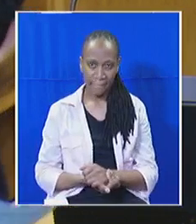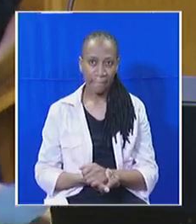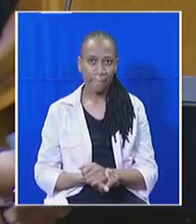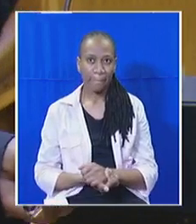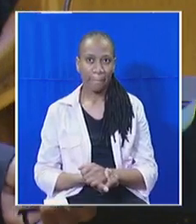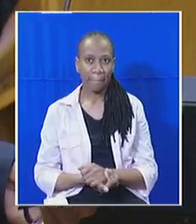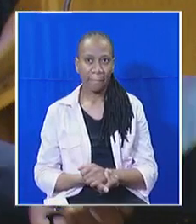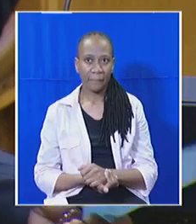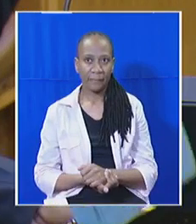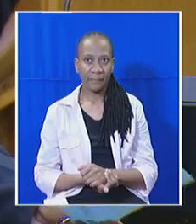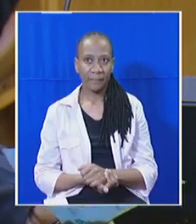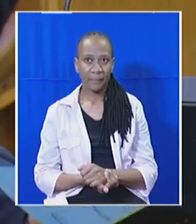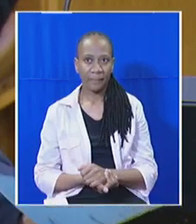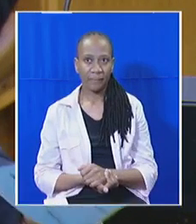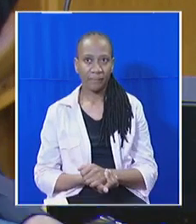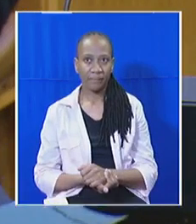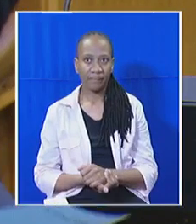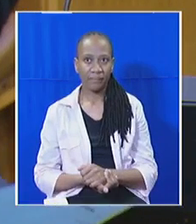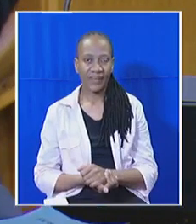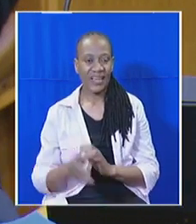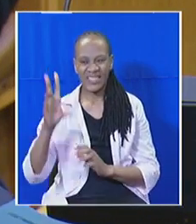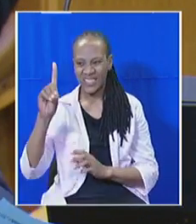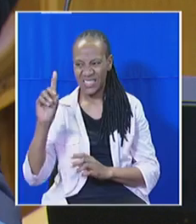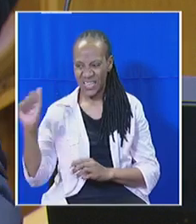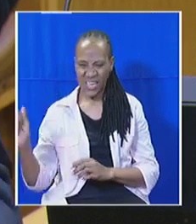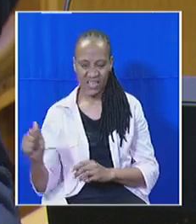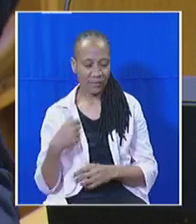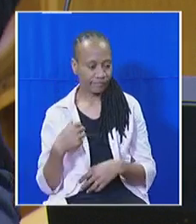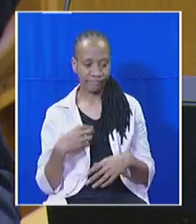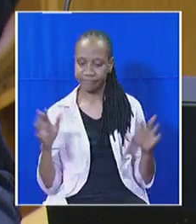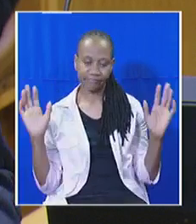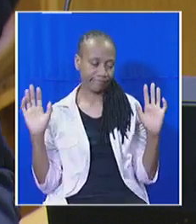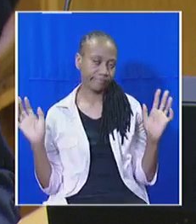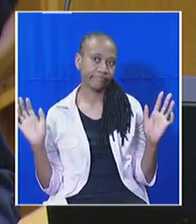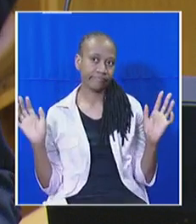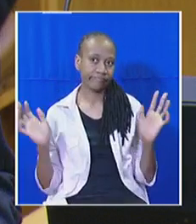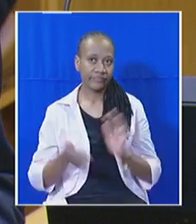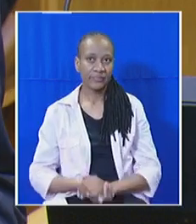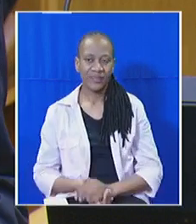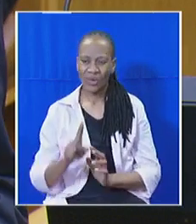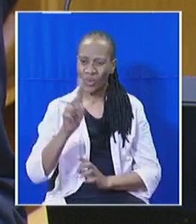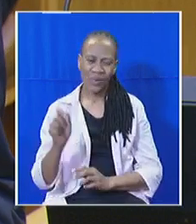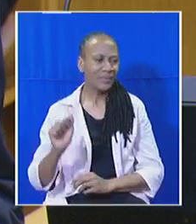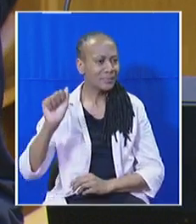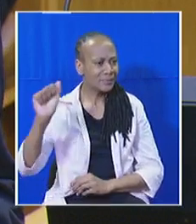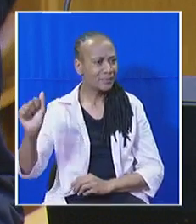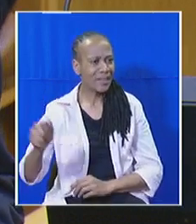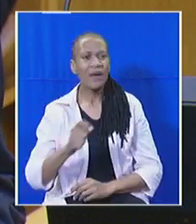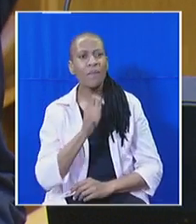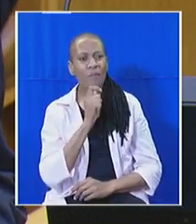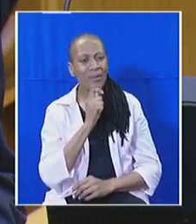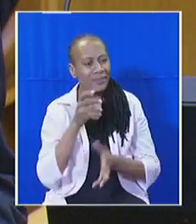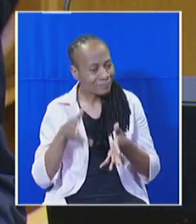I'm really giving up on the opportunism of the DA. The question she is asking was answered this